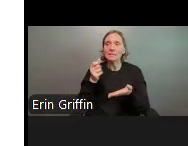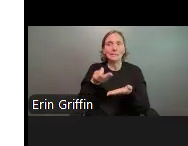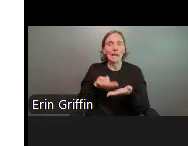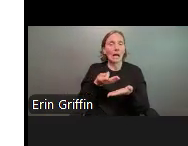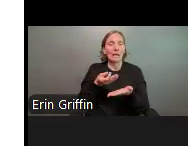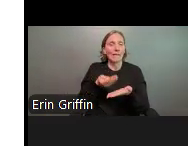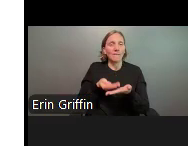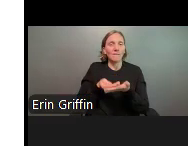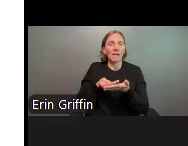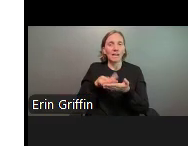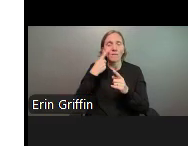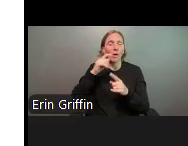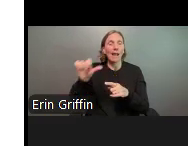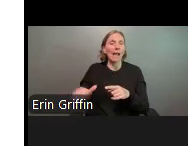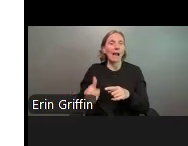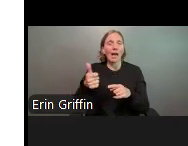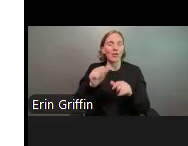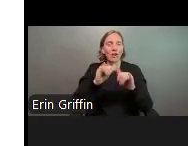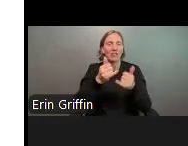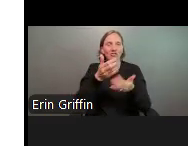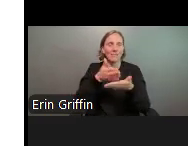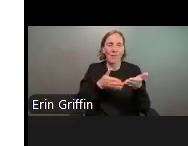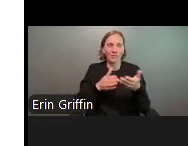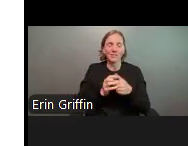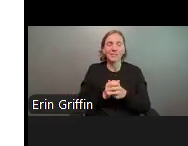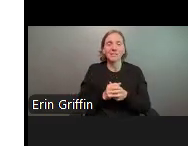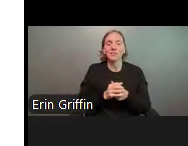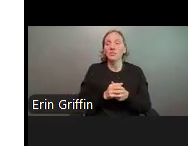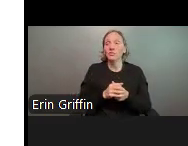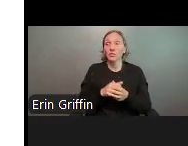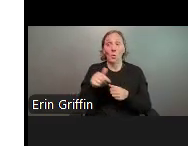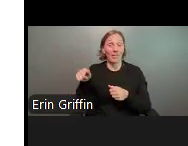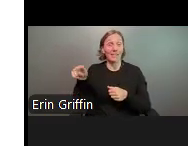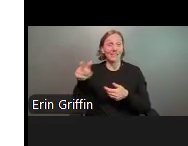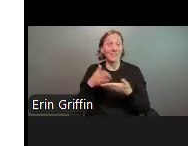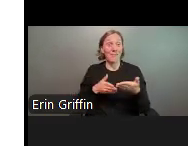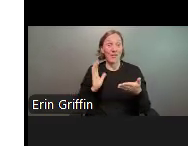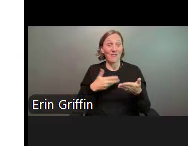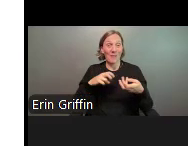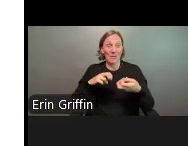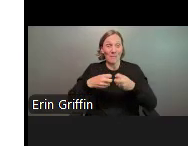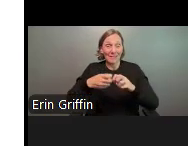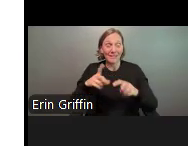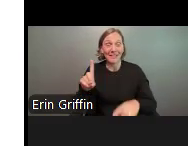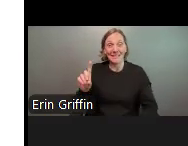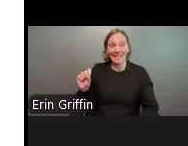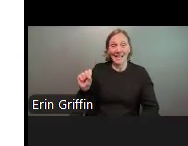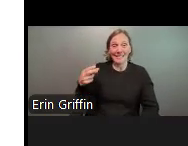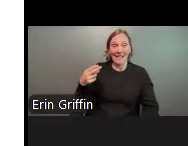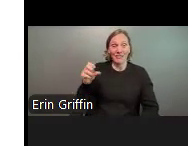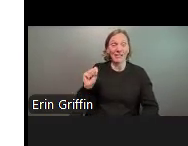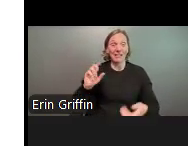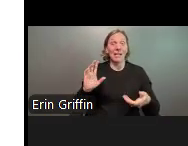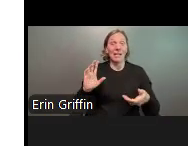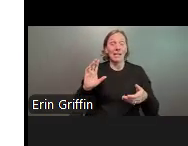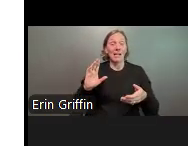any other agency pieces, right? So this is a current piece of the puzzle that our DSHS partners provide